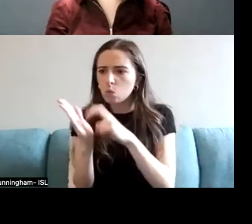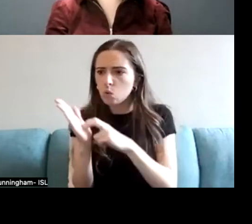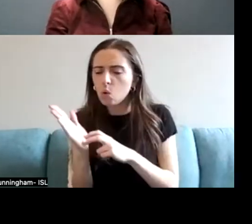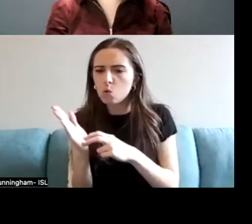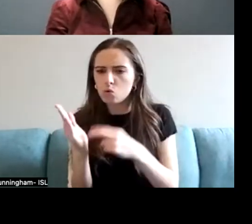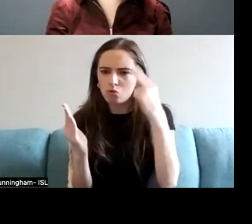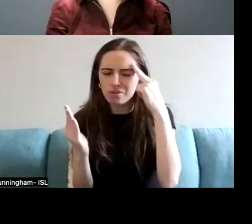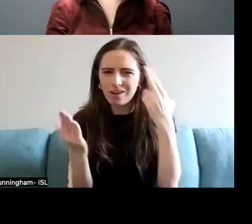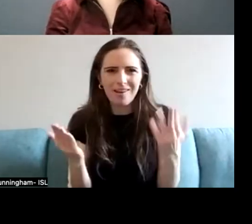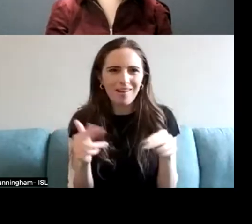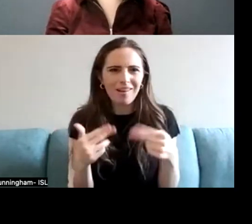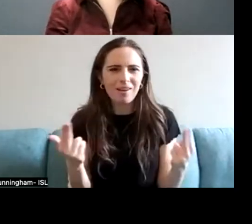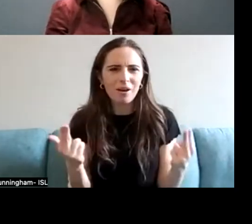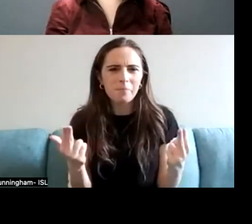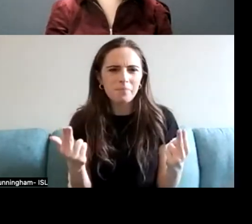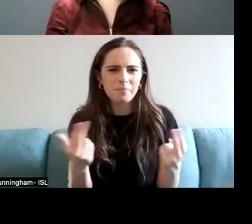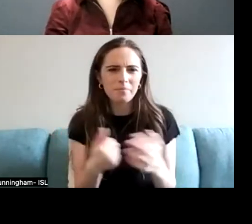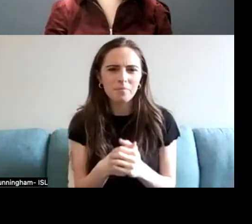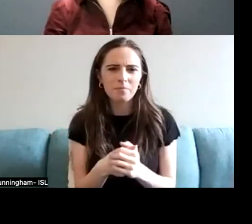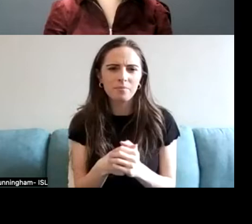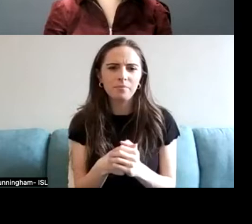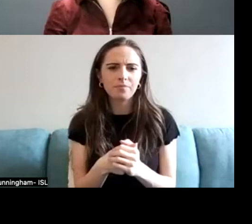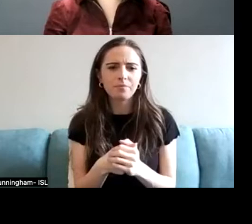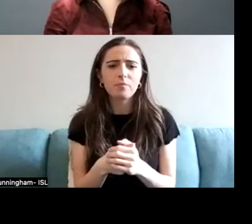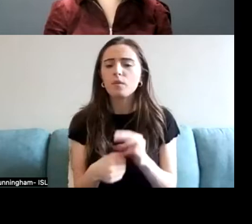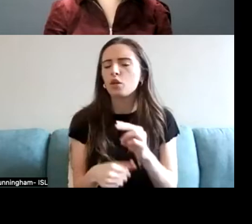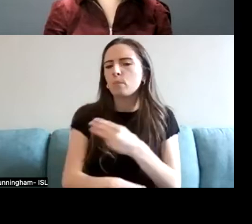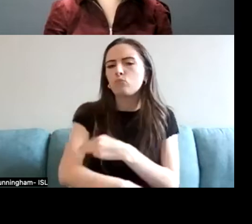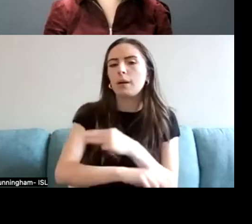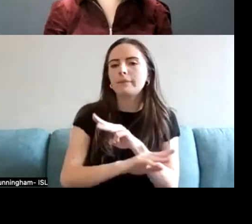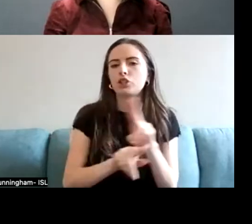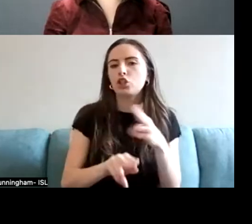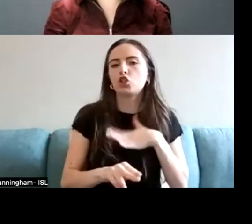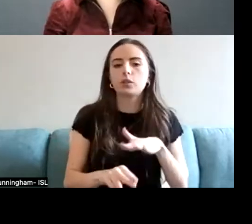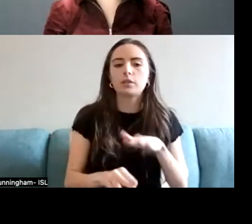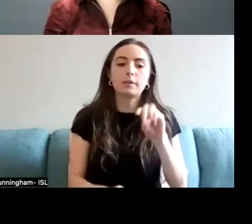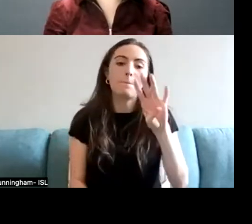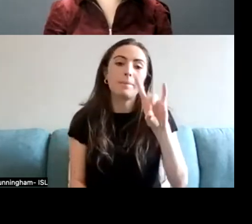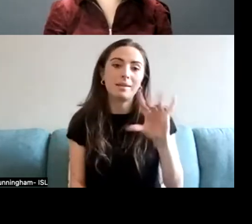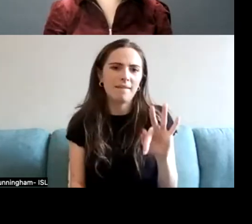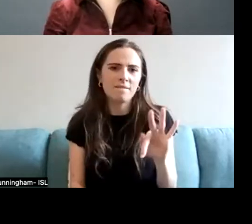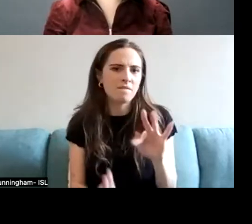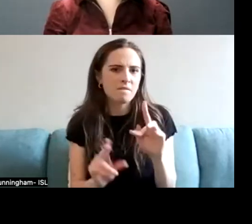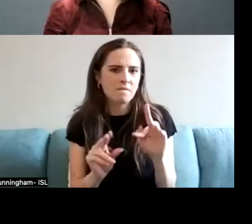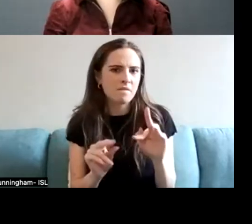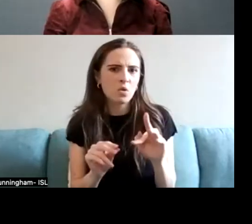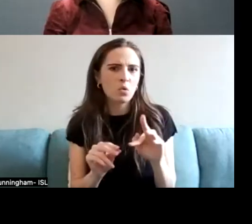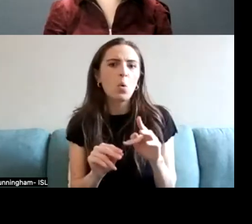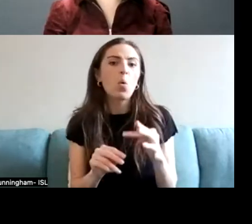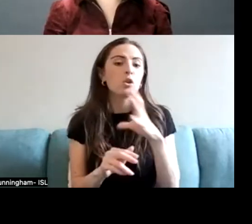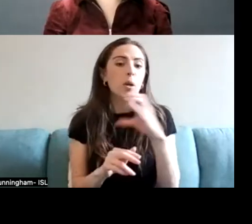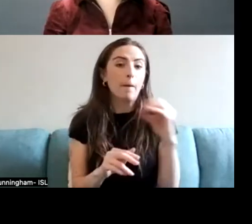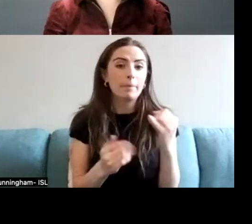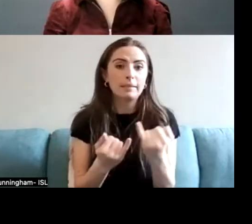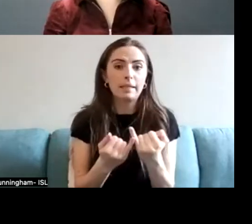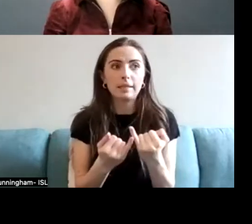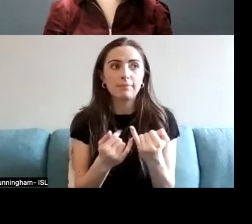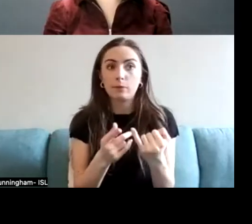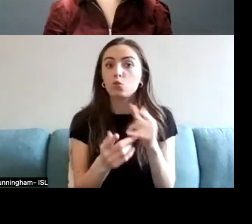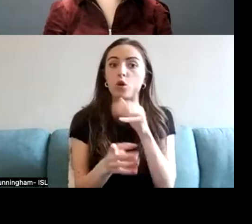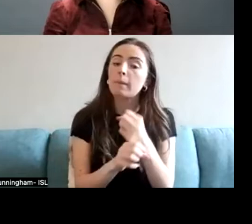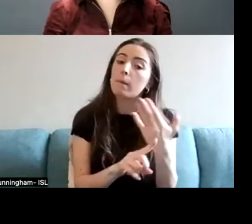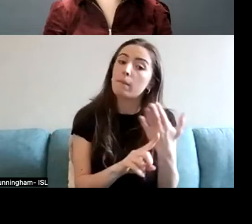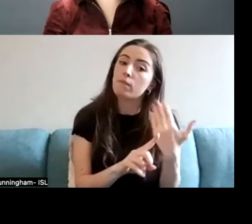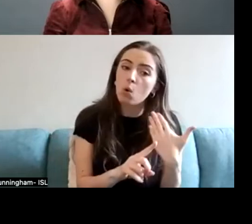the issue isn't necessarily confined to PDFs. A lot of companies, you know, like you were discussing earlier on,